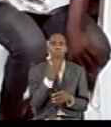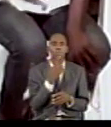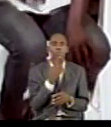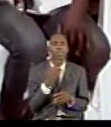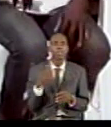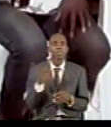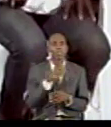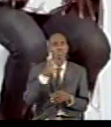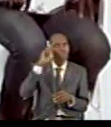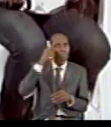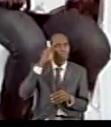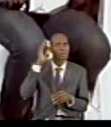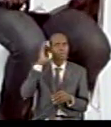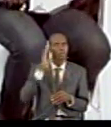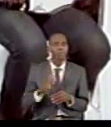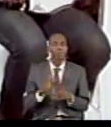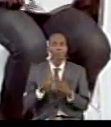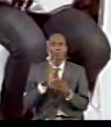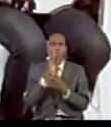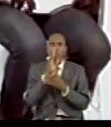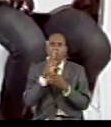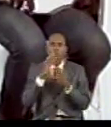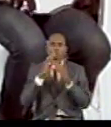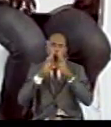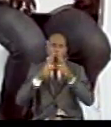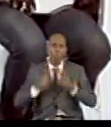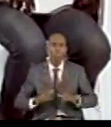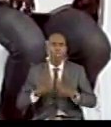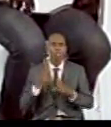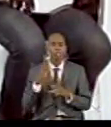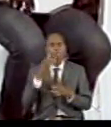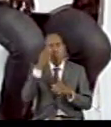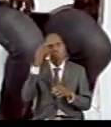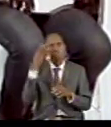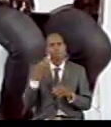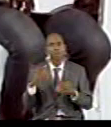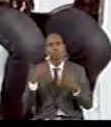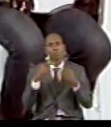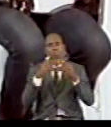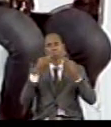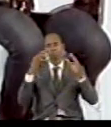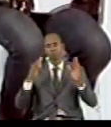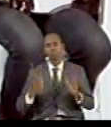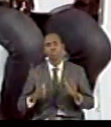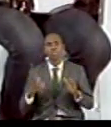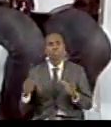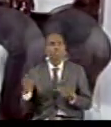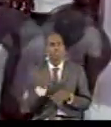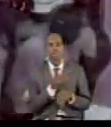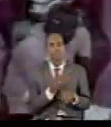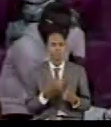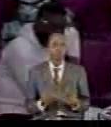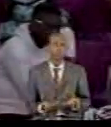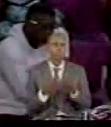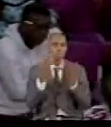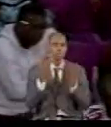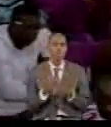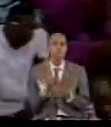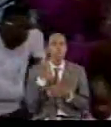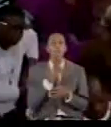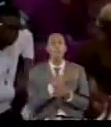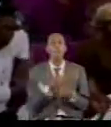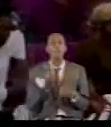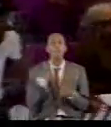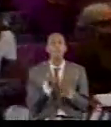silence them because of the opposition they raised up. But he said, even